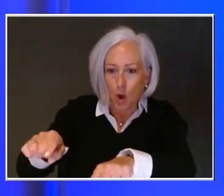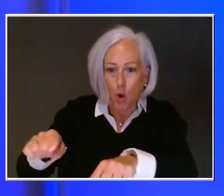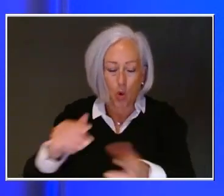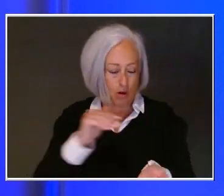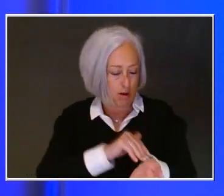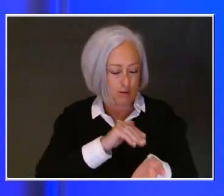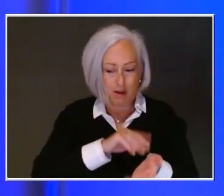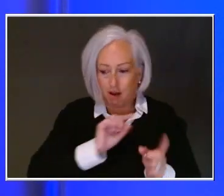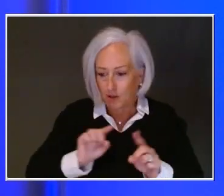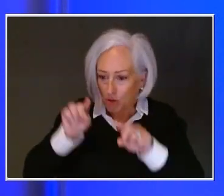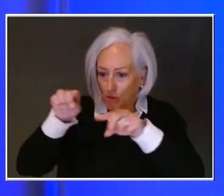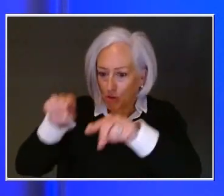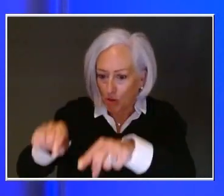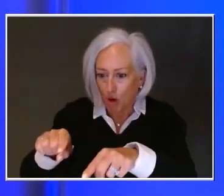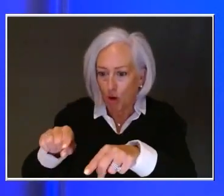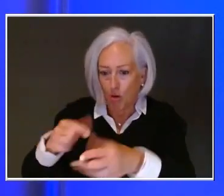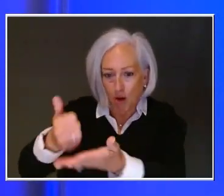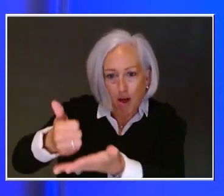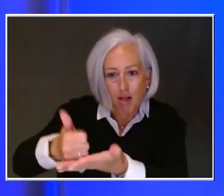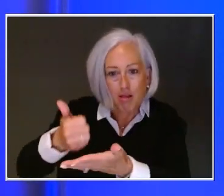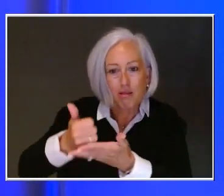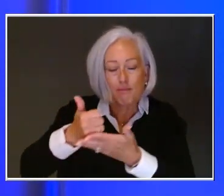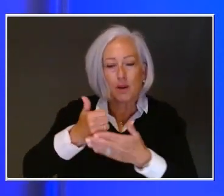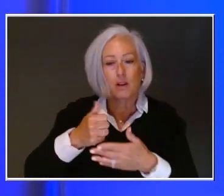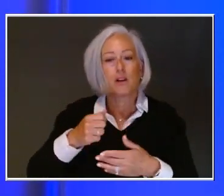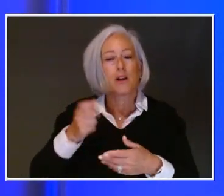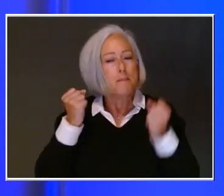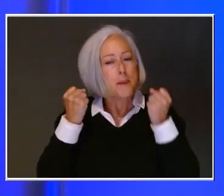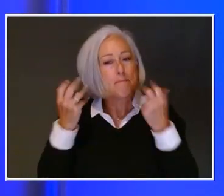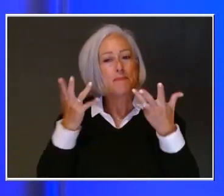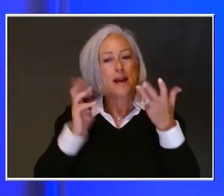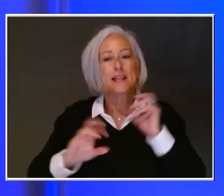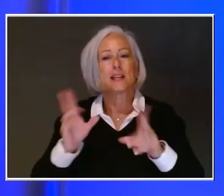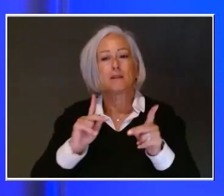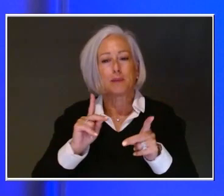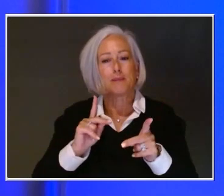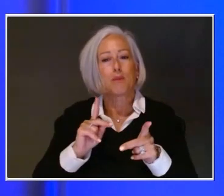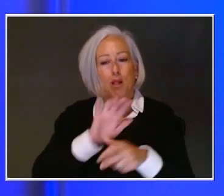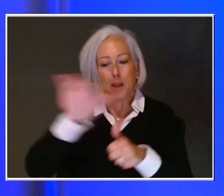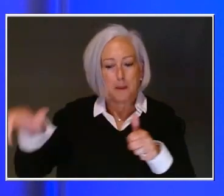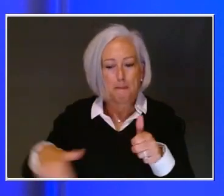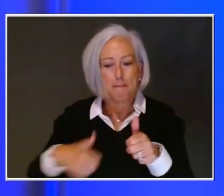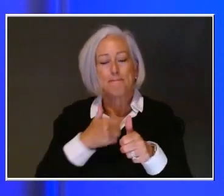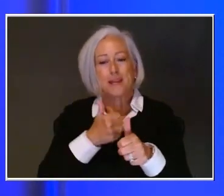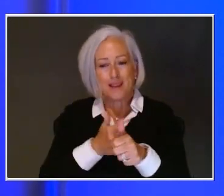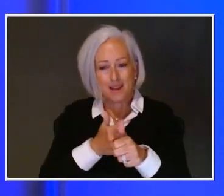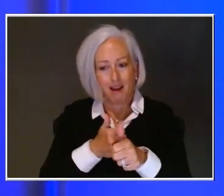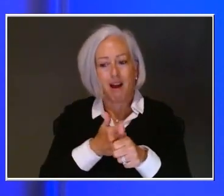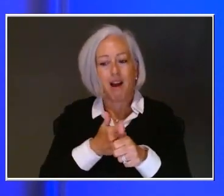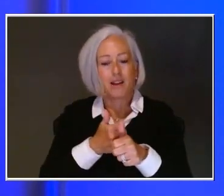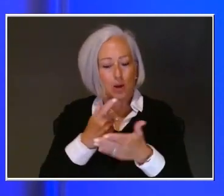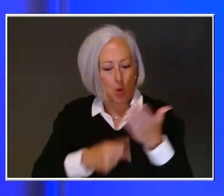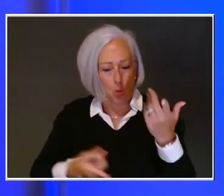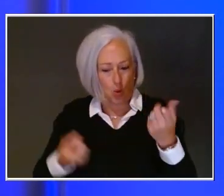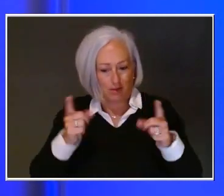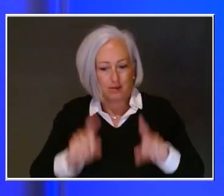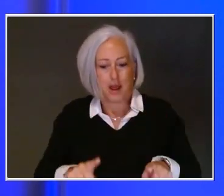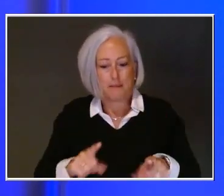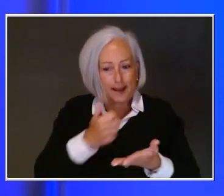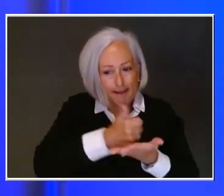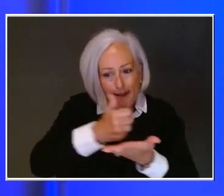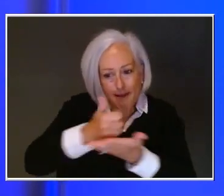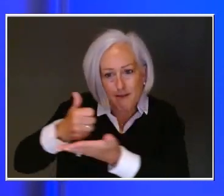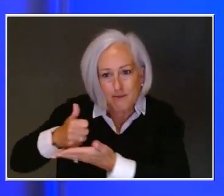that help get that student athlete ready to participate. And then if they're injured back,